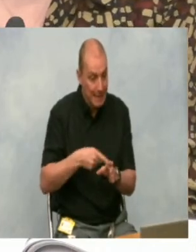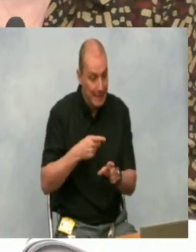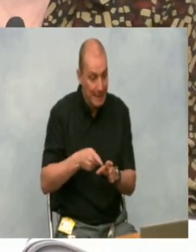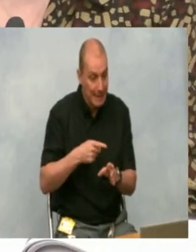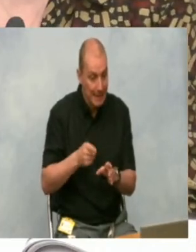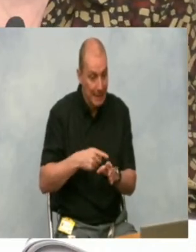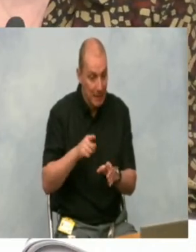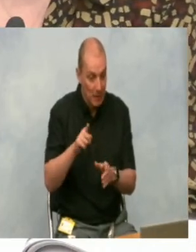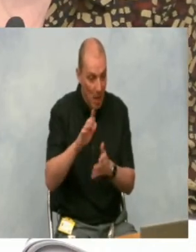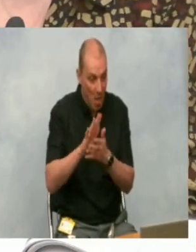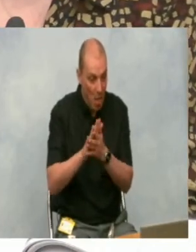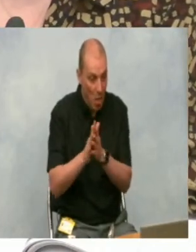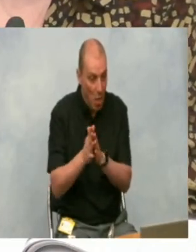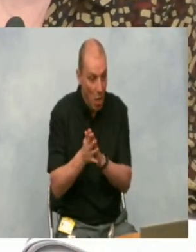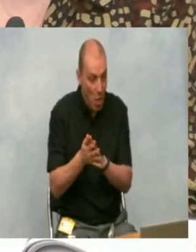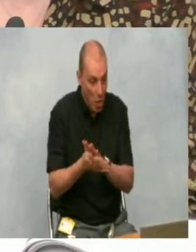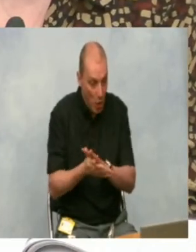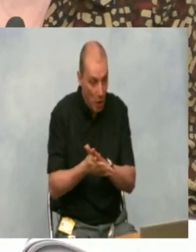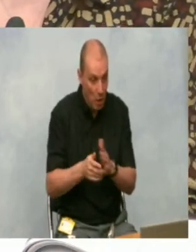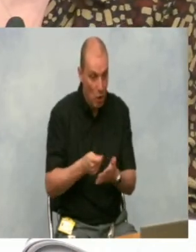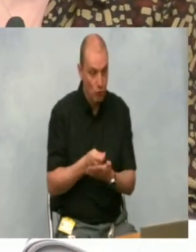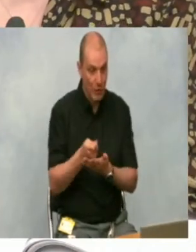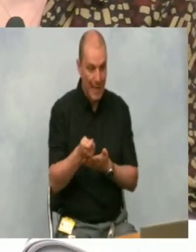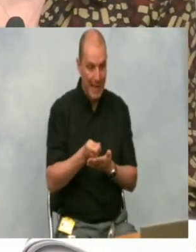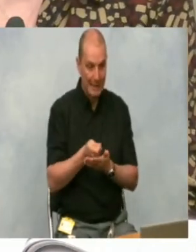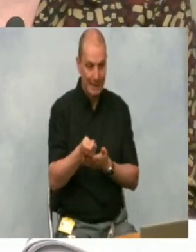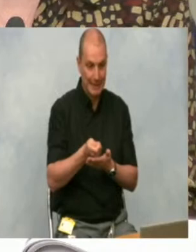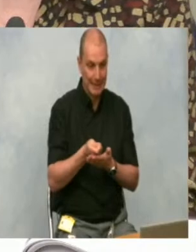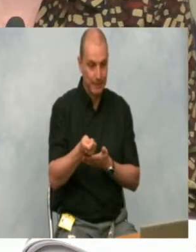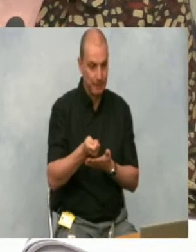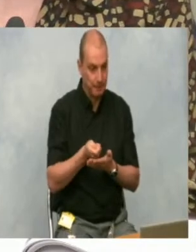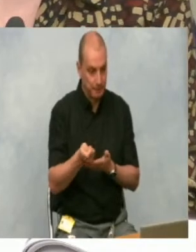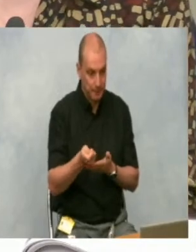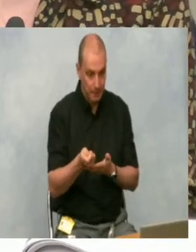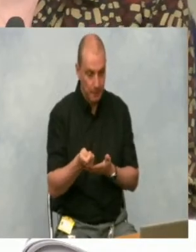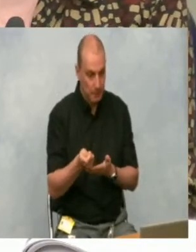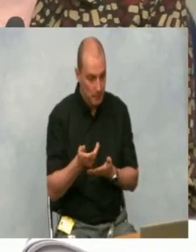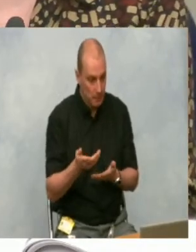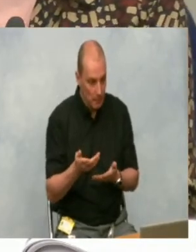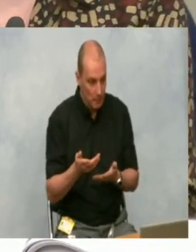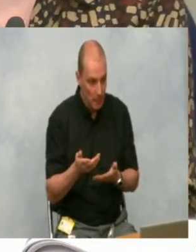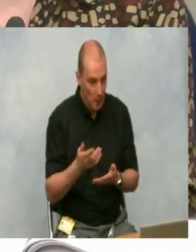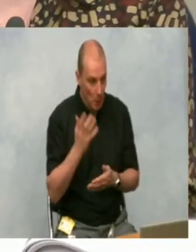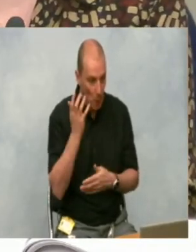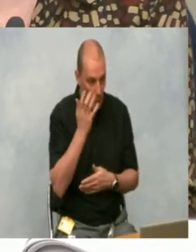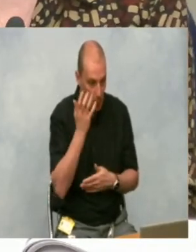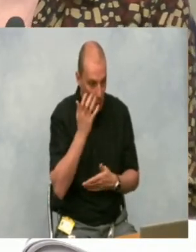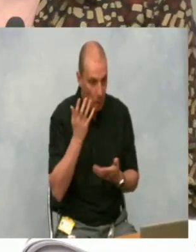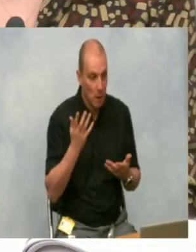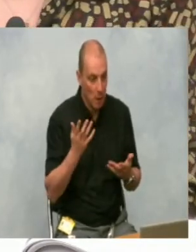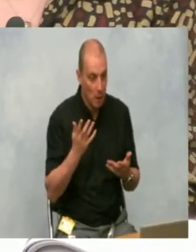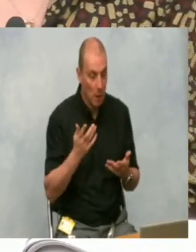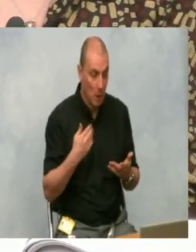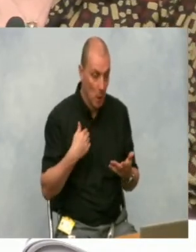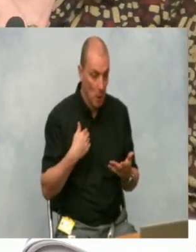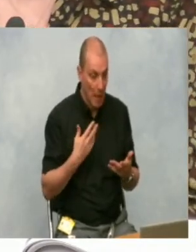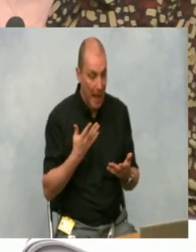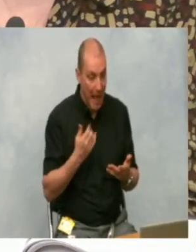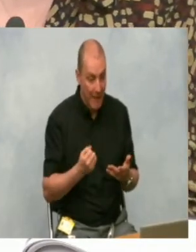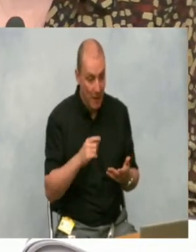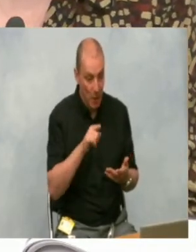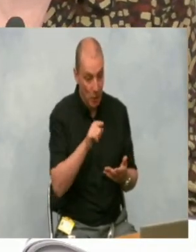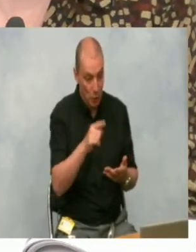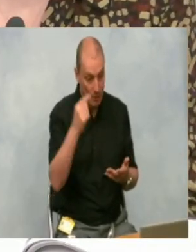of the building in that intervening period. So on balance, we're recommending this to committee. Do we feel this is a great